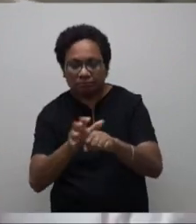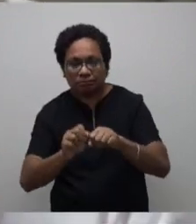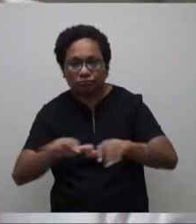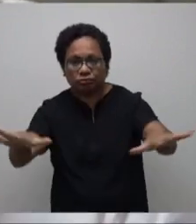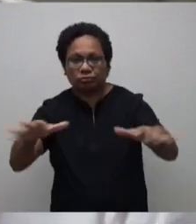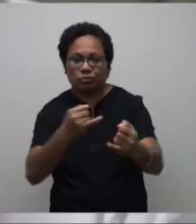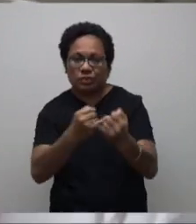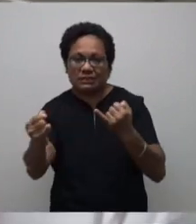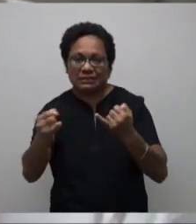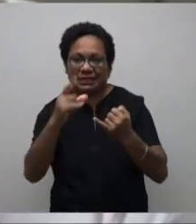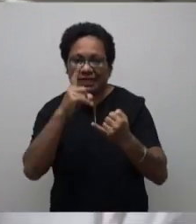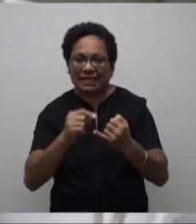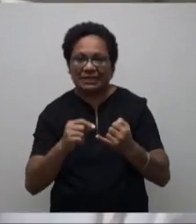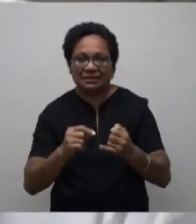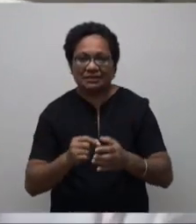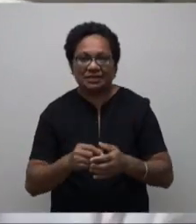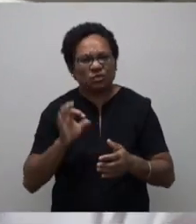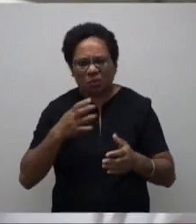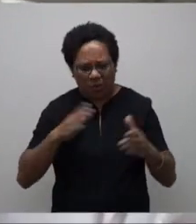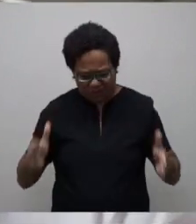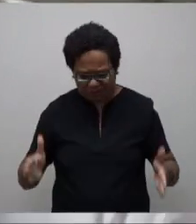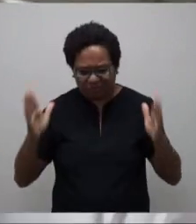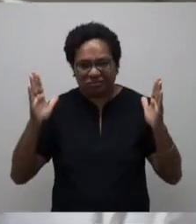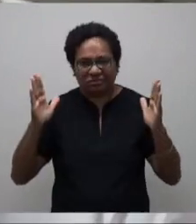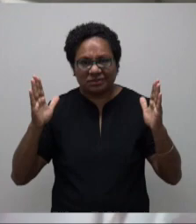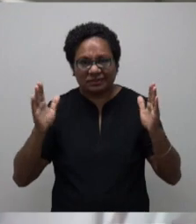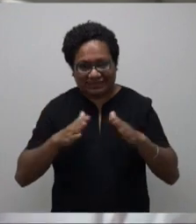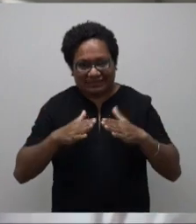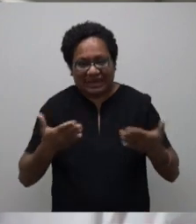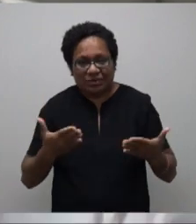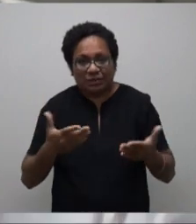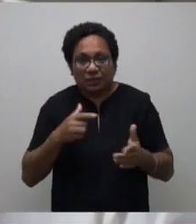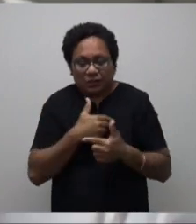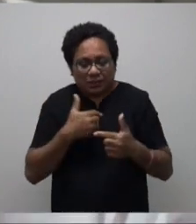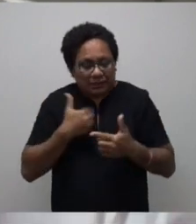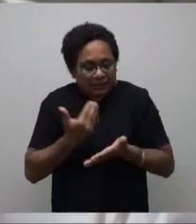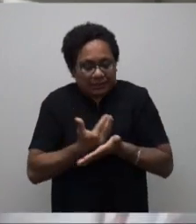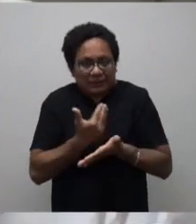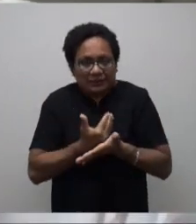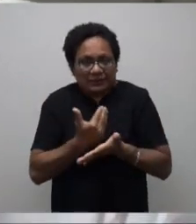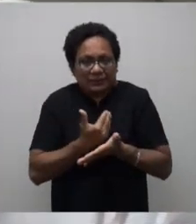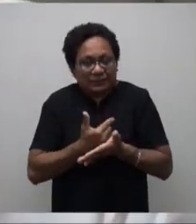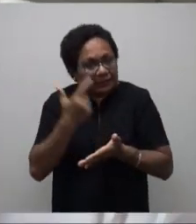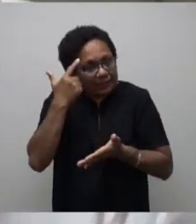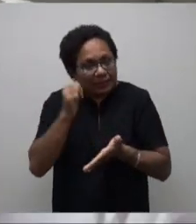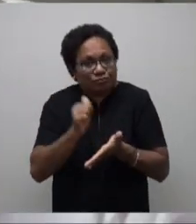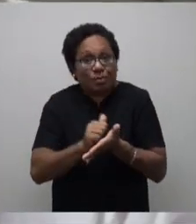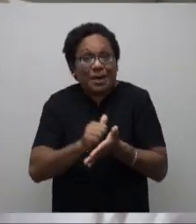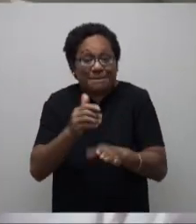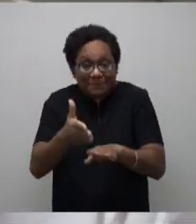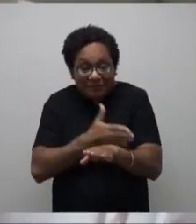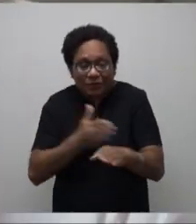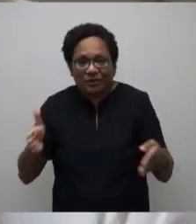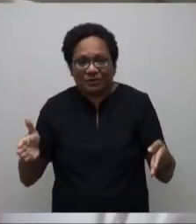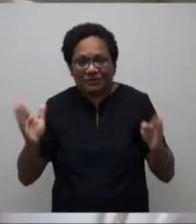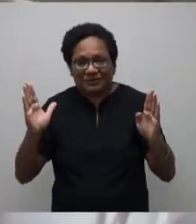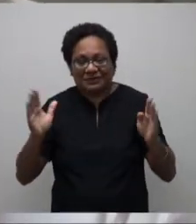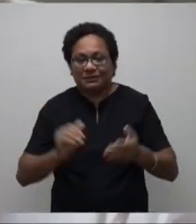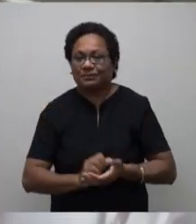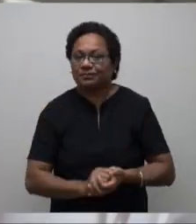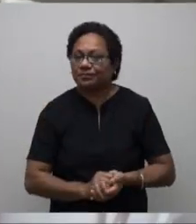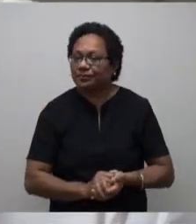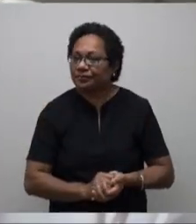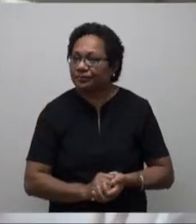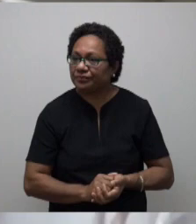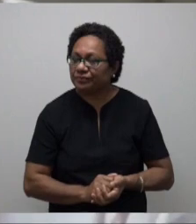I hope this gives everyone an idea of the short-term epidemic outlook. Longer term, our path